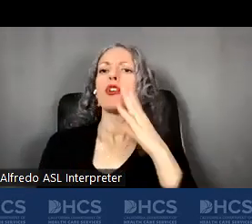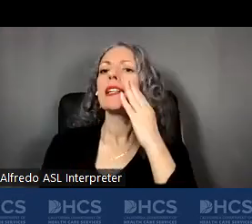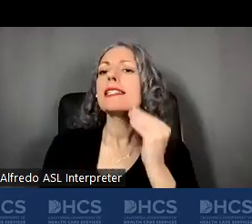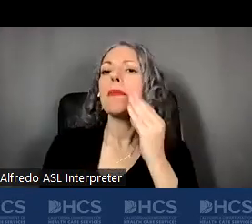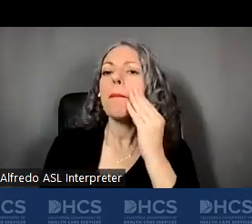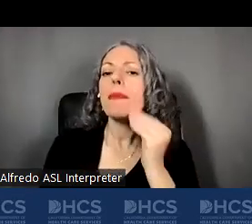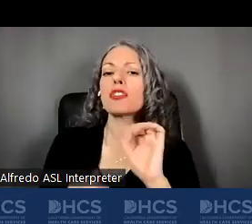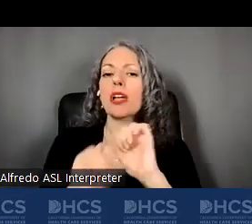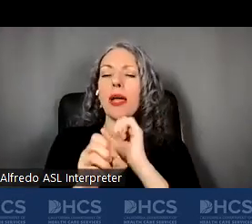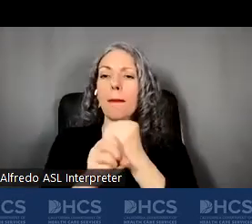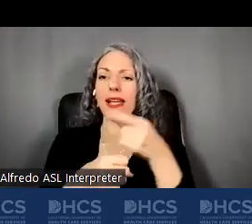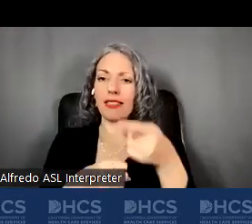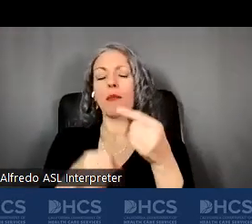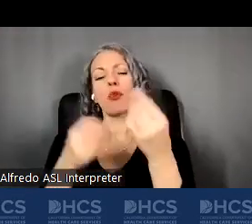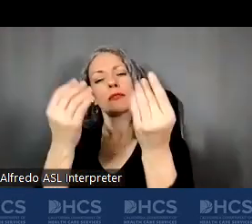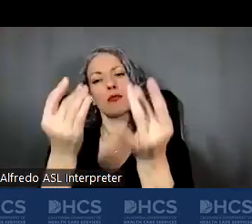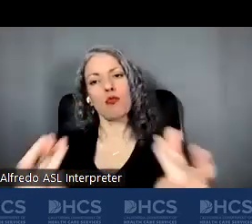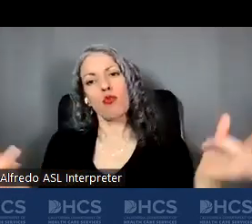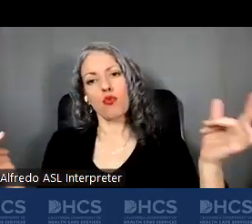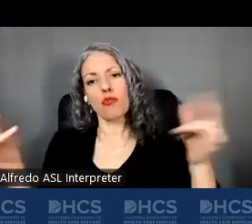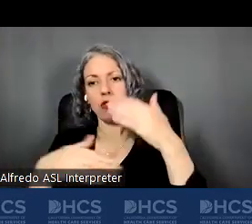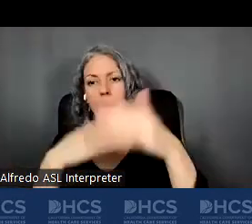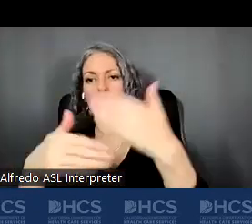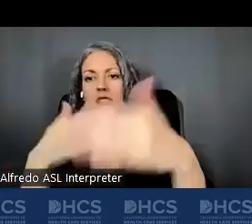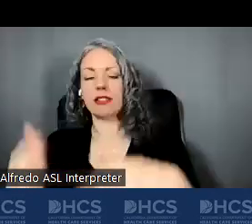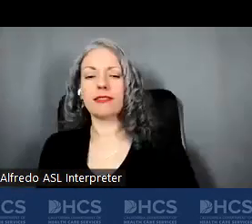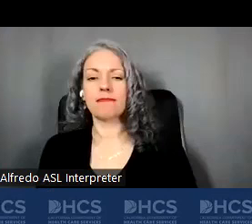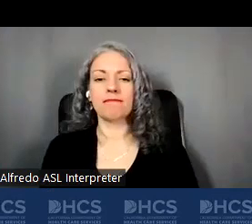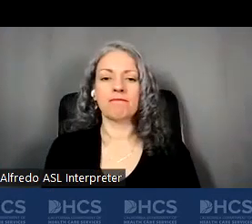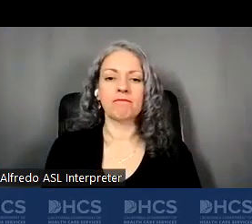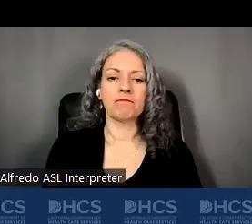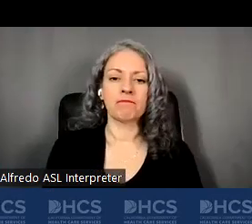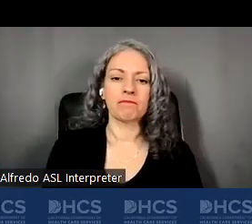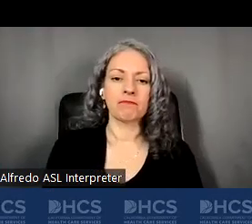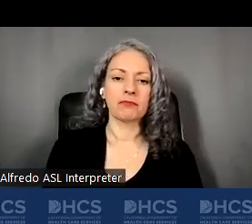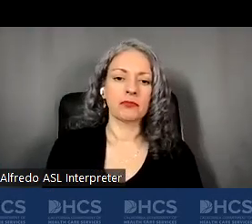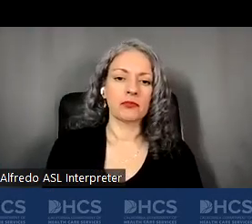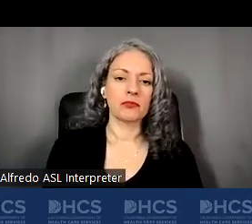that more seamless in the process. So we can move to the next slide.